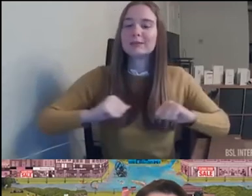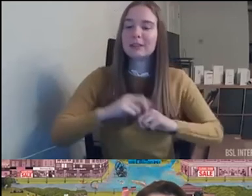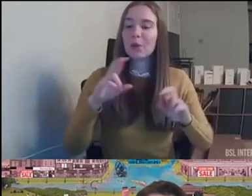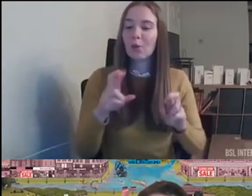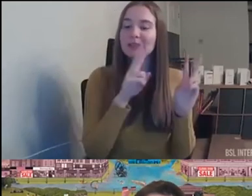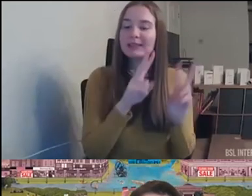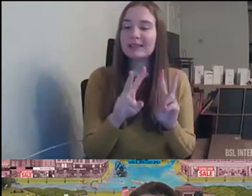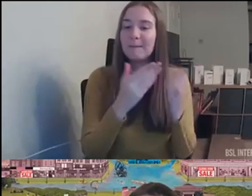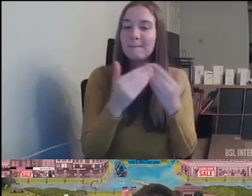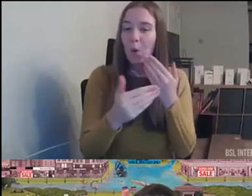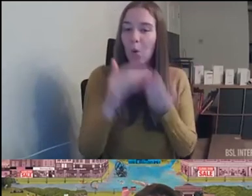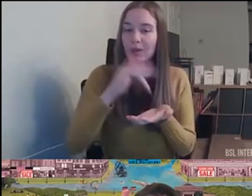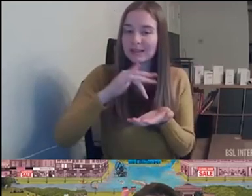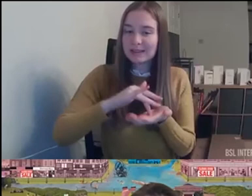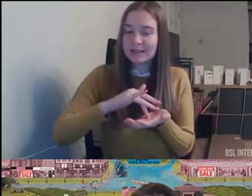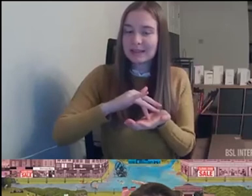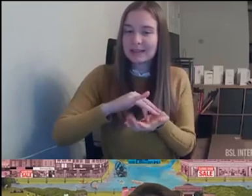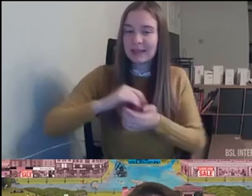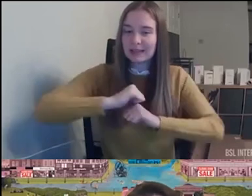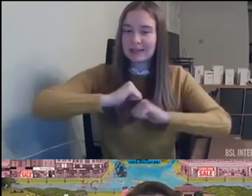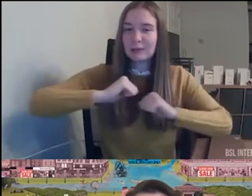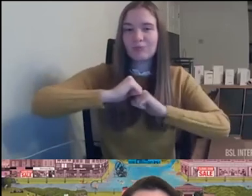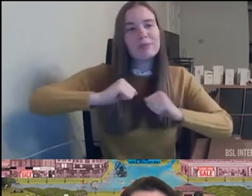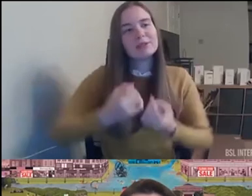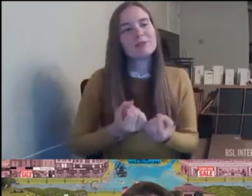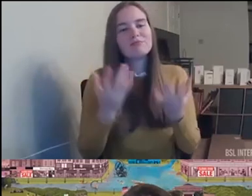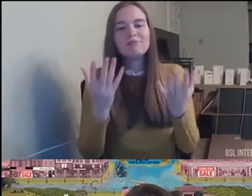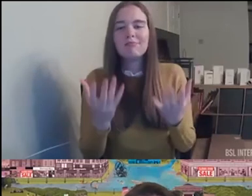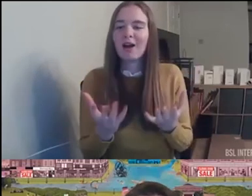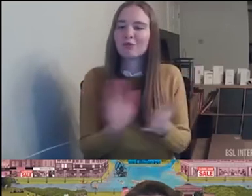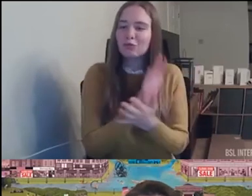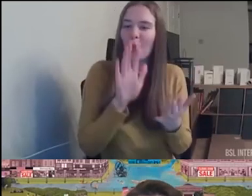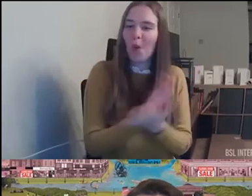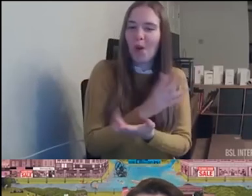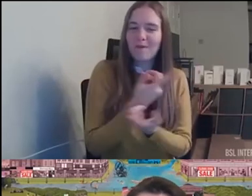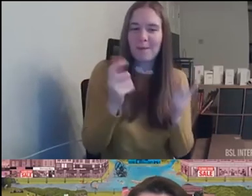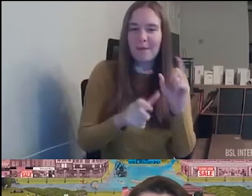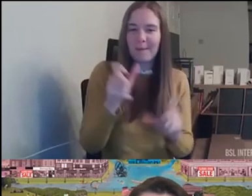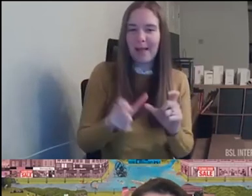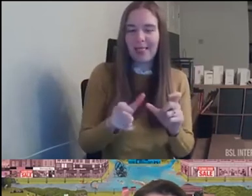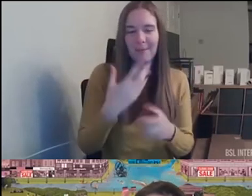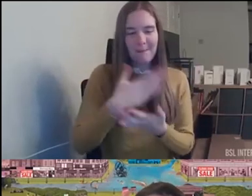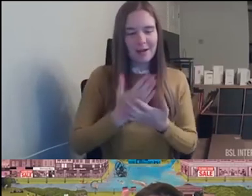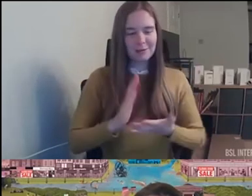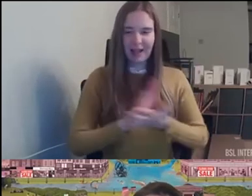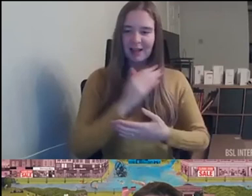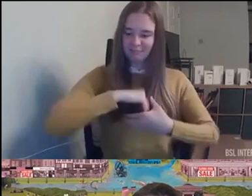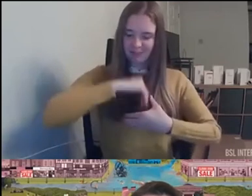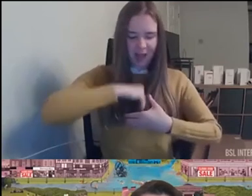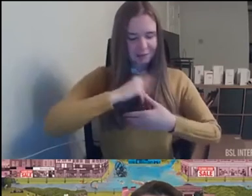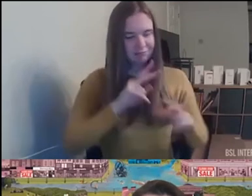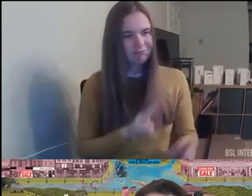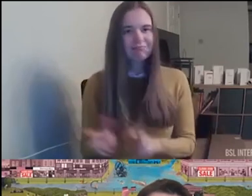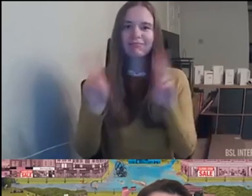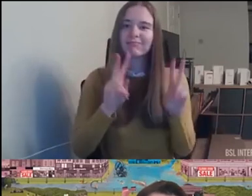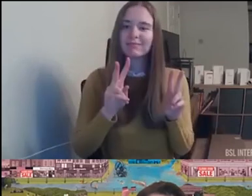it's those spaces that kind of spark, uh, sparks joy and pieces of delight within you and, um, sort of those everyday